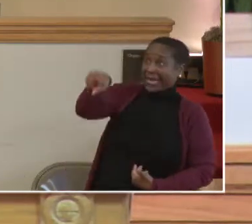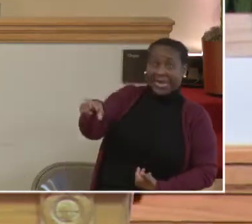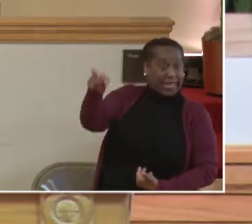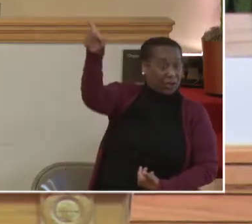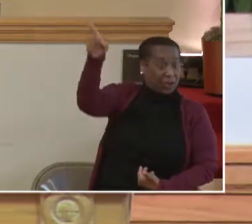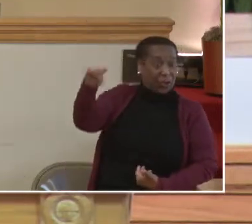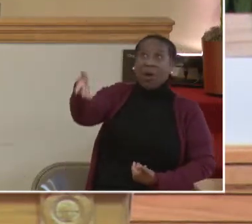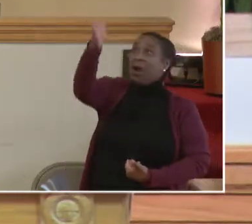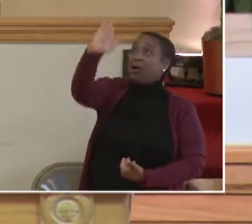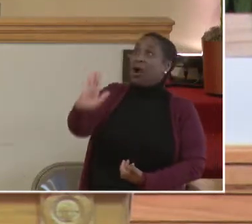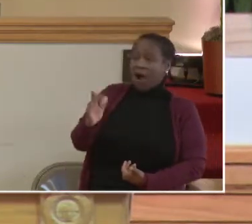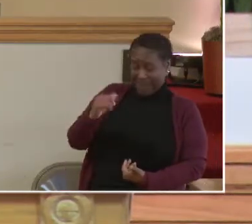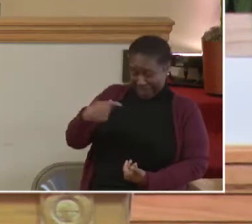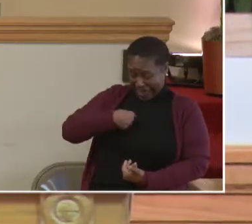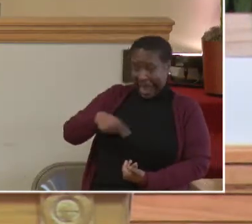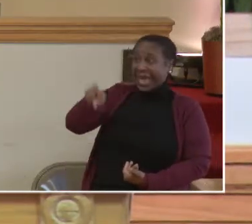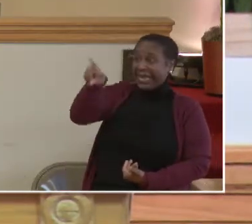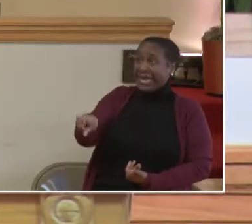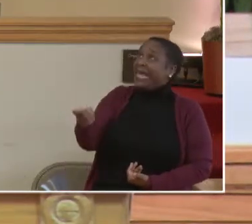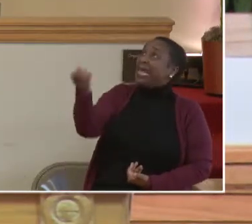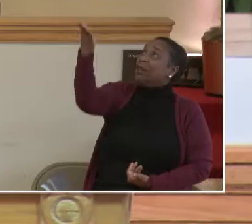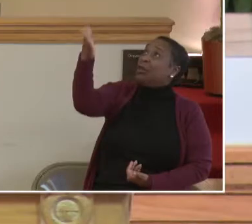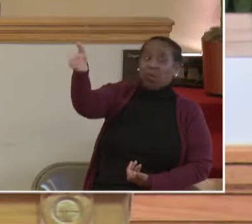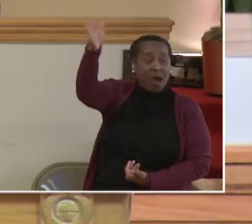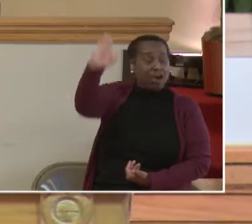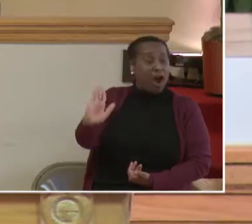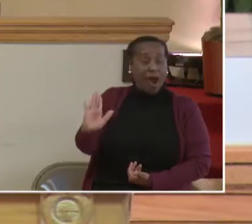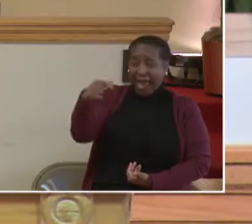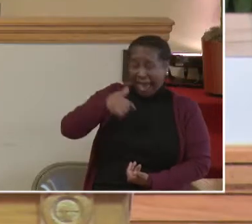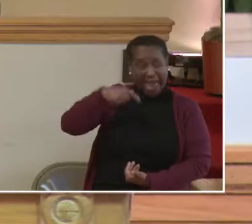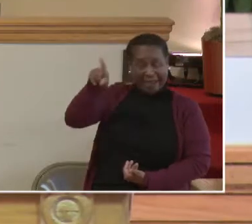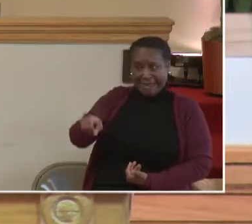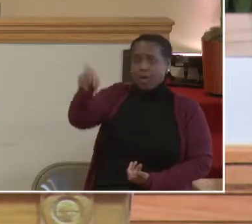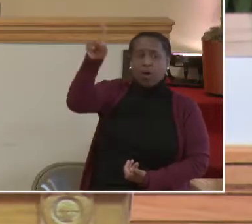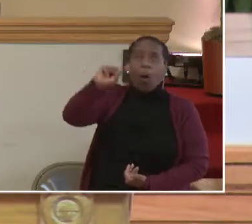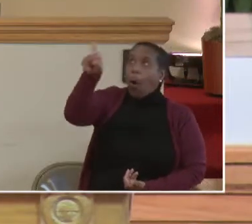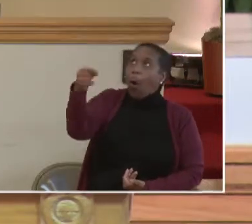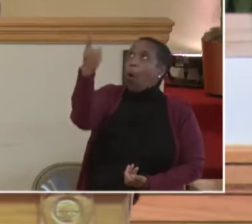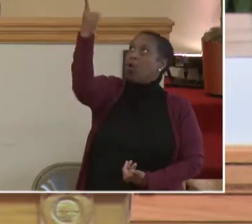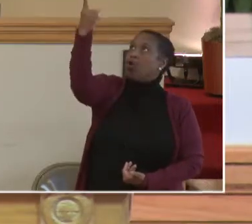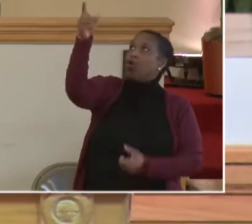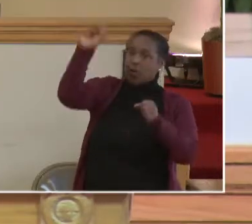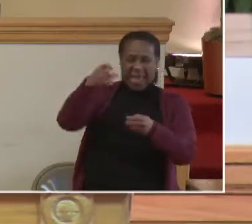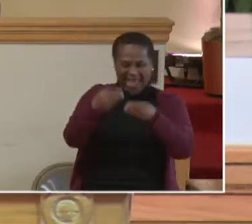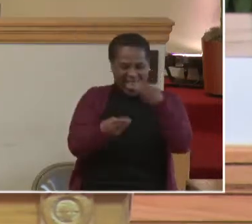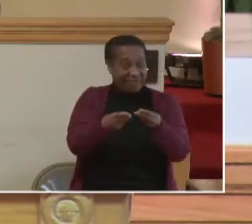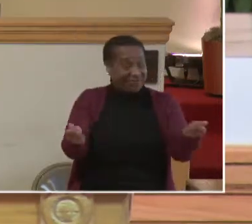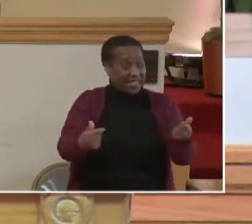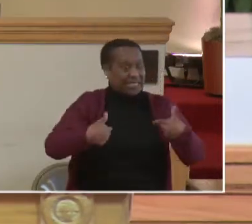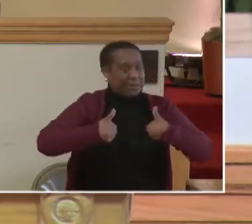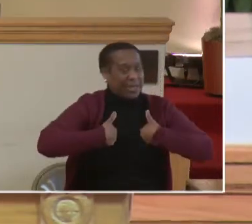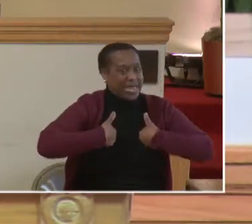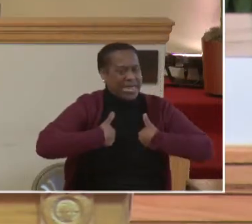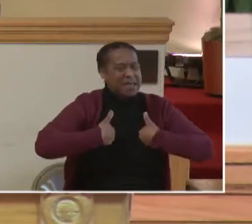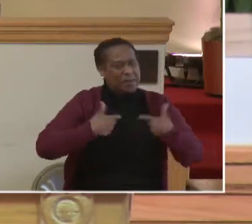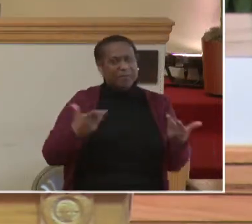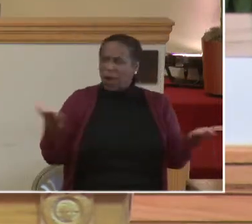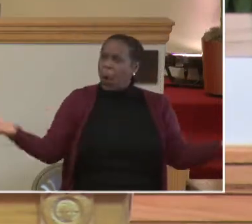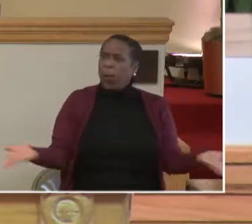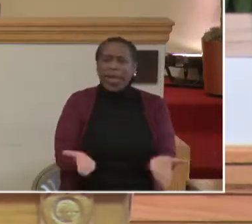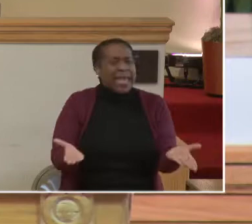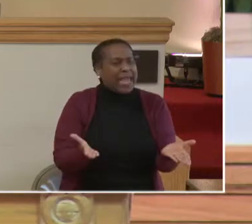I need you. God, I need you. And only you can fix me. Come on, can we set the atmosphere for